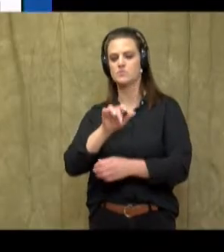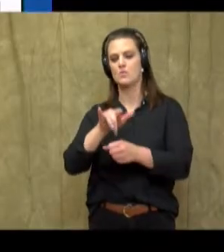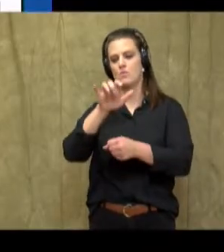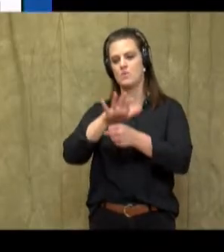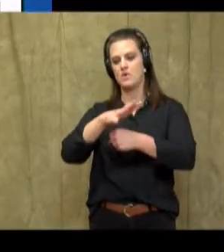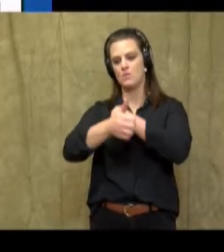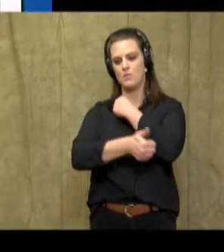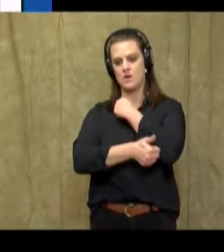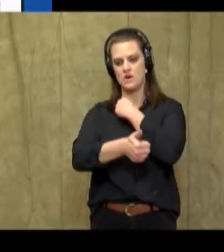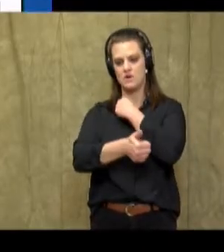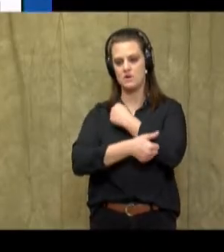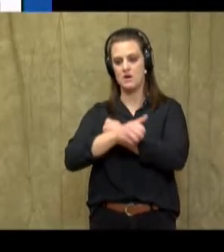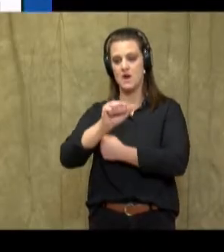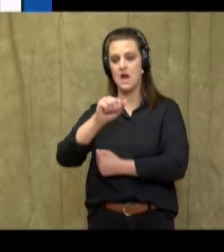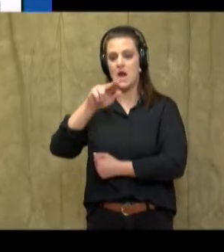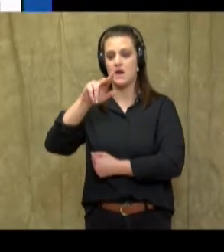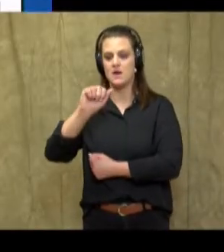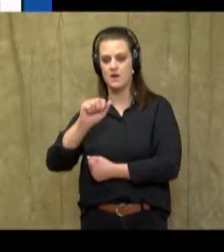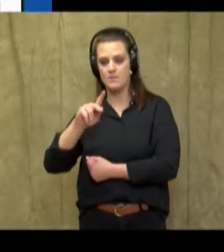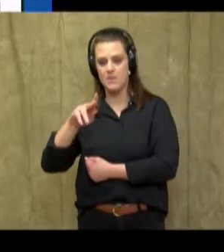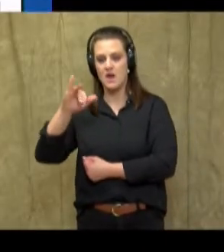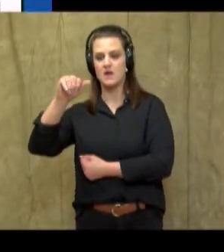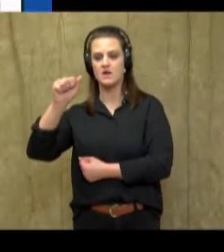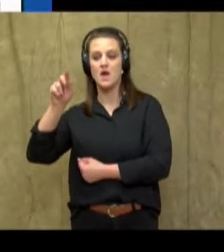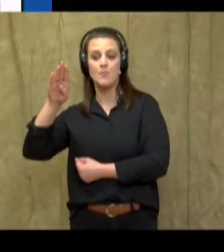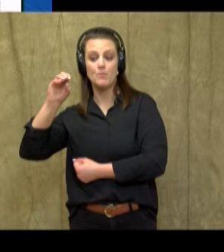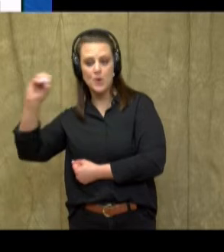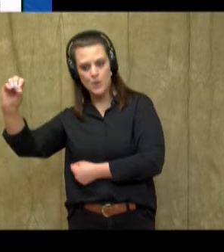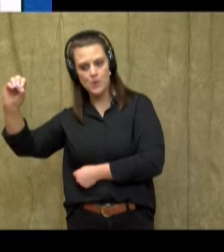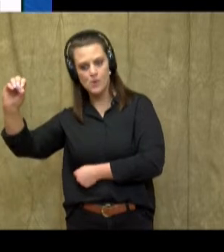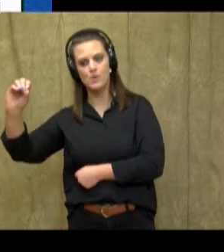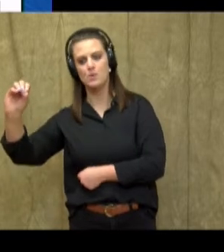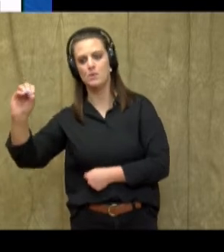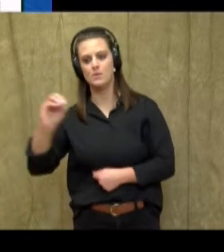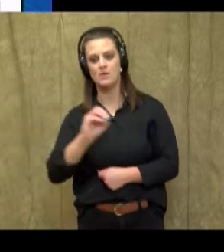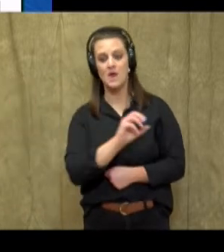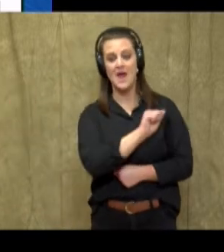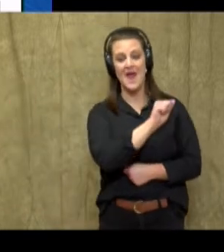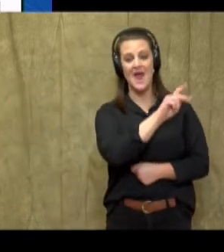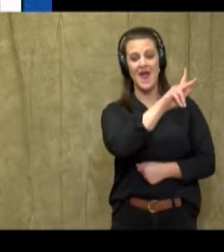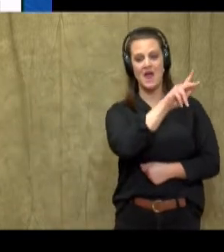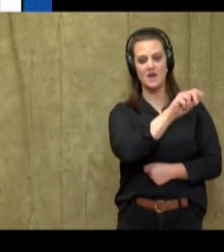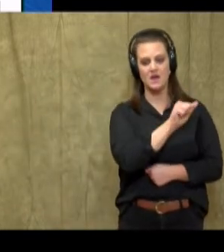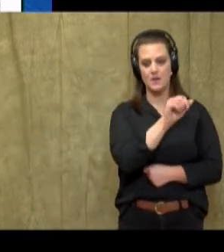Acca-bacca, soda cracker, acca-bacca, boo.